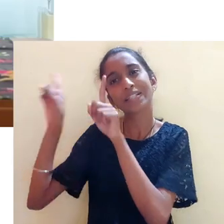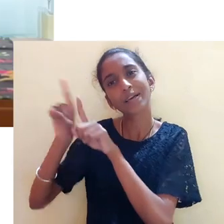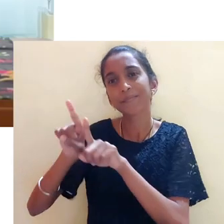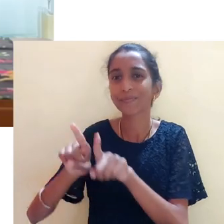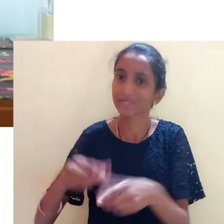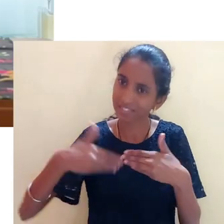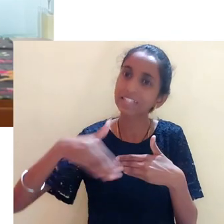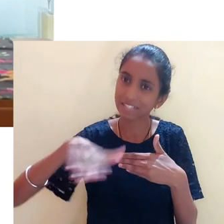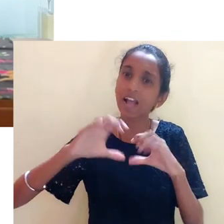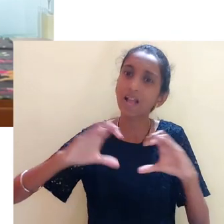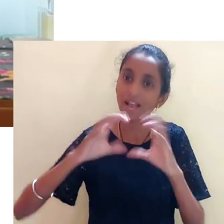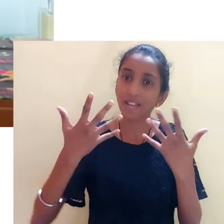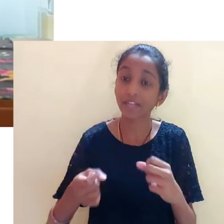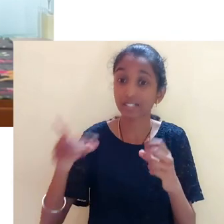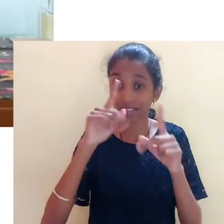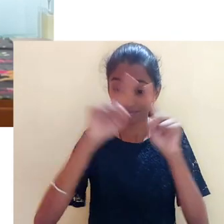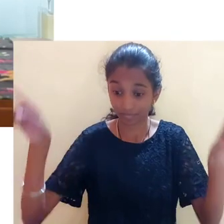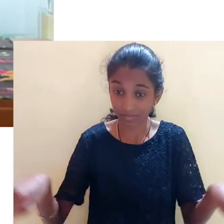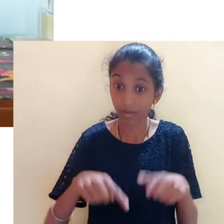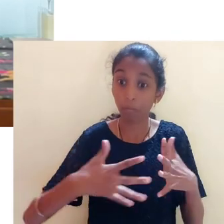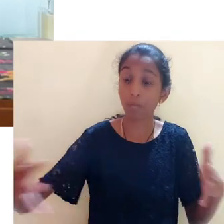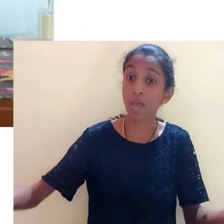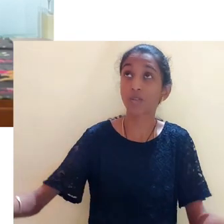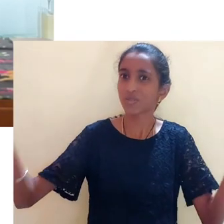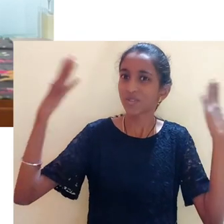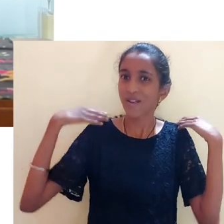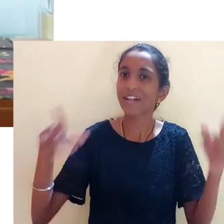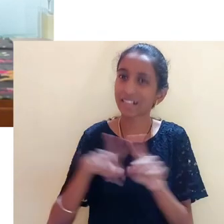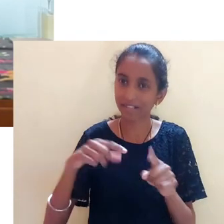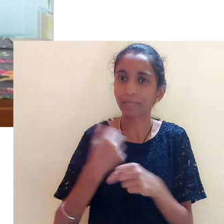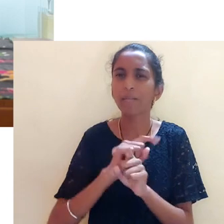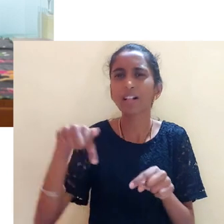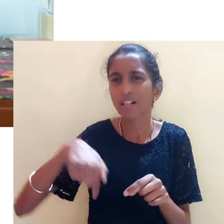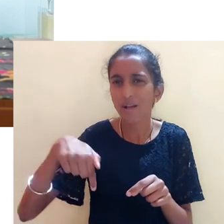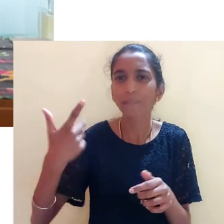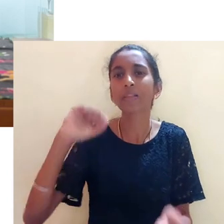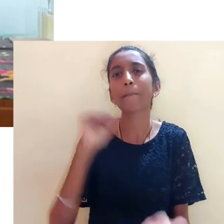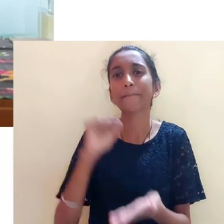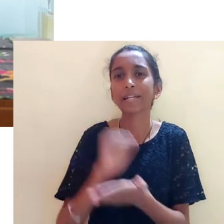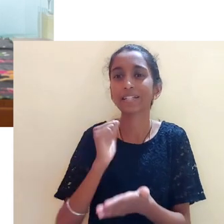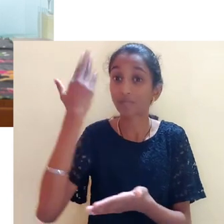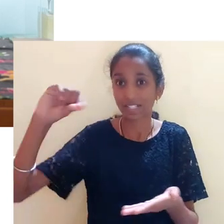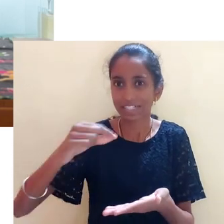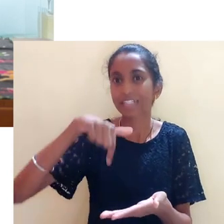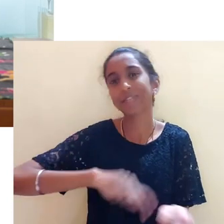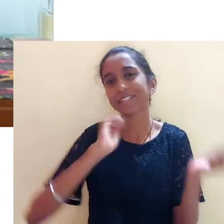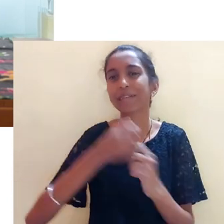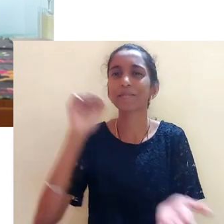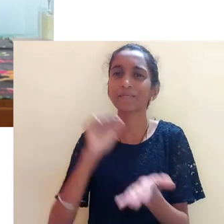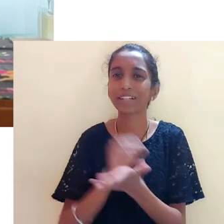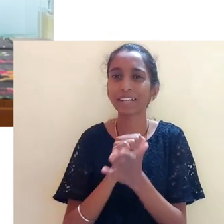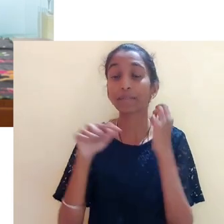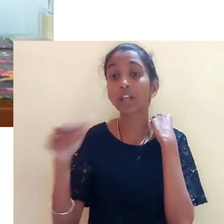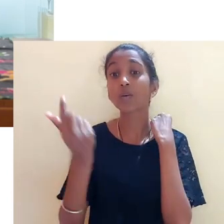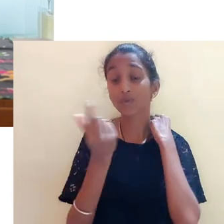Okay. Traditionally, the Fulkaris were made like these, right? Like big shawls. Mm. But these days with like printed Fulkaris, right, they use